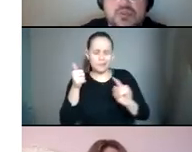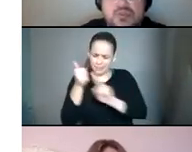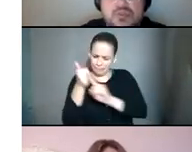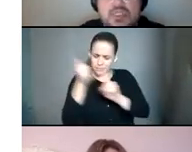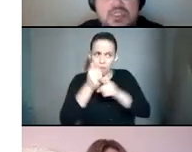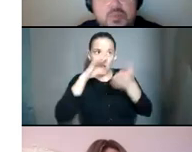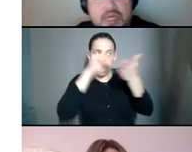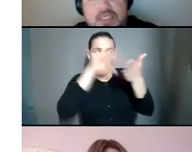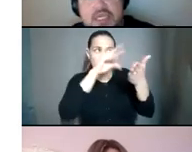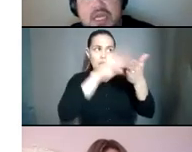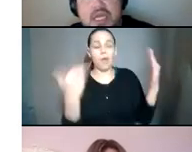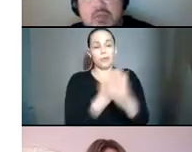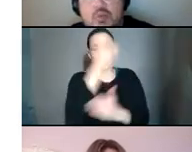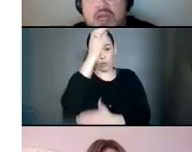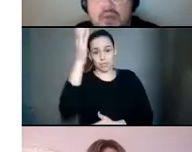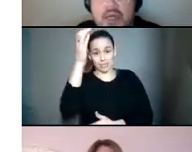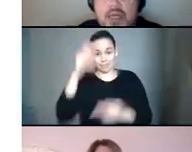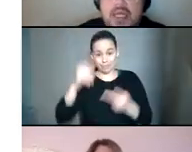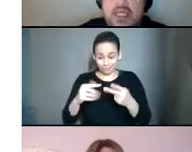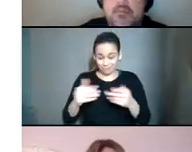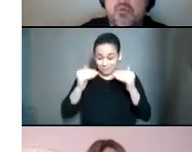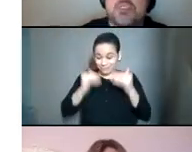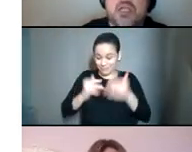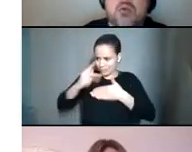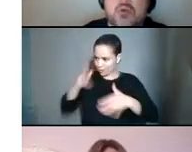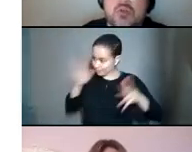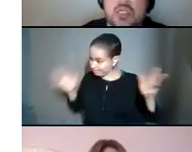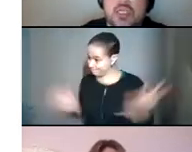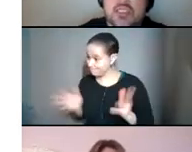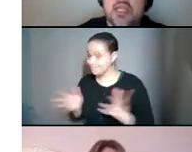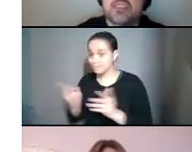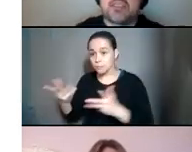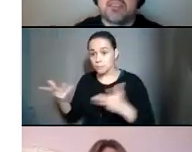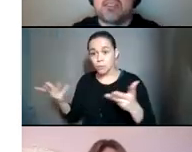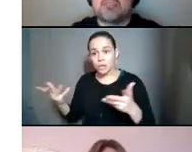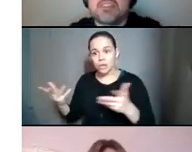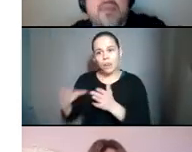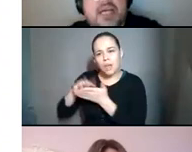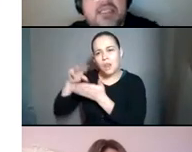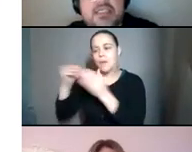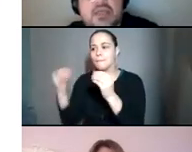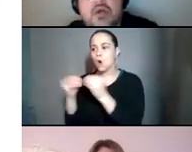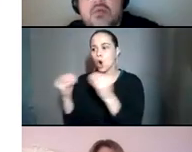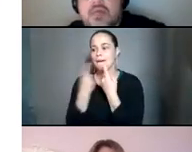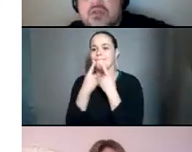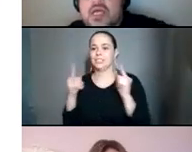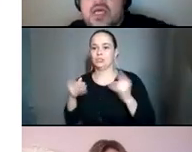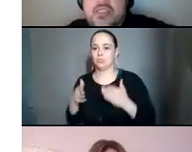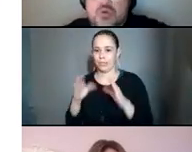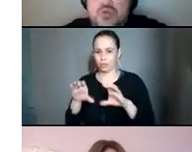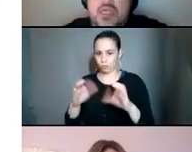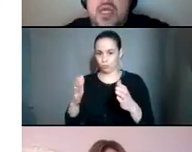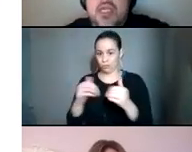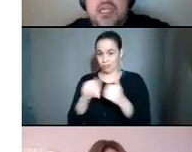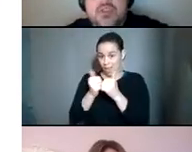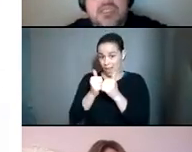Then, the program pushes the student to use more efficient strategies by seeing structure and relationships in